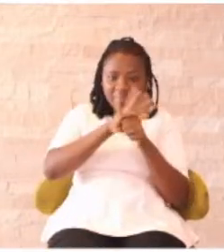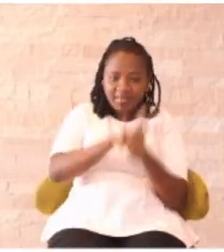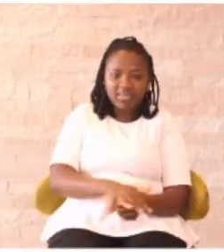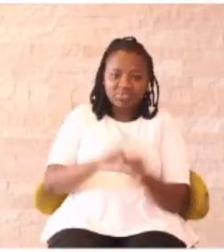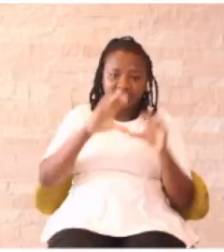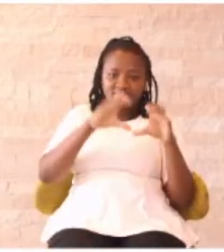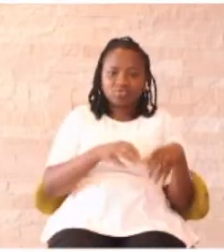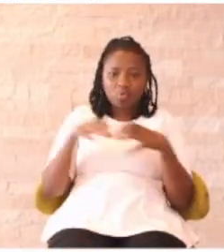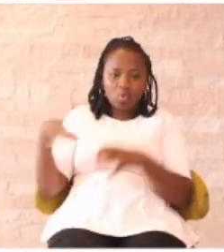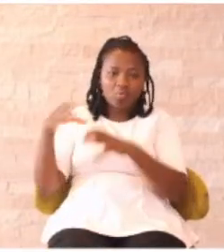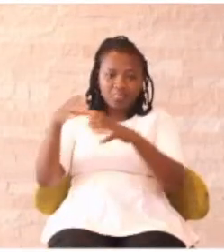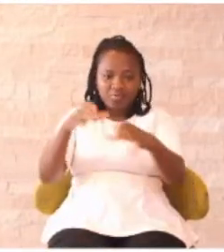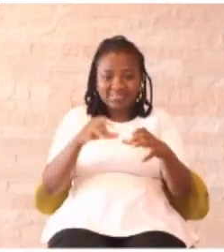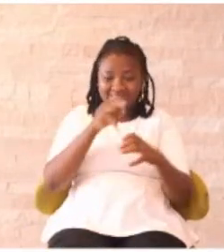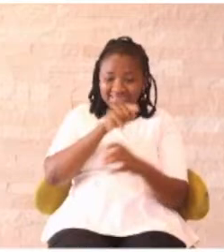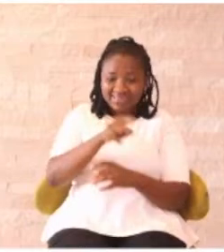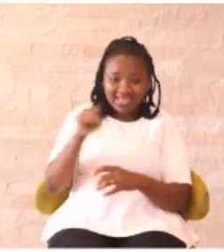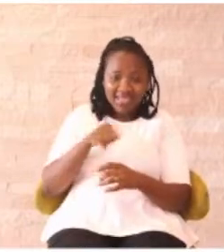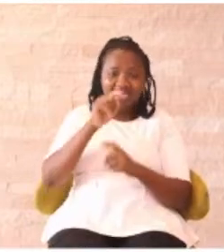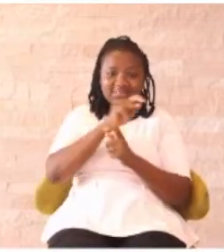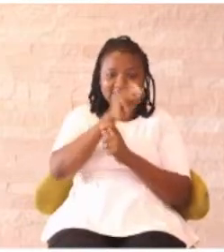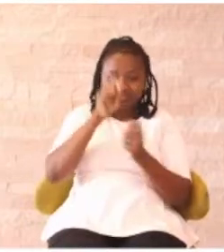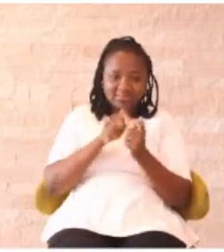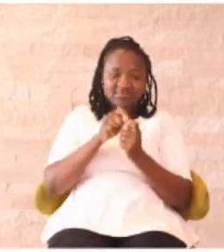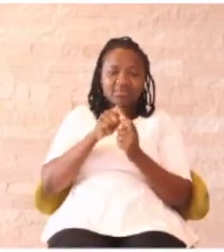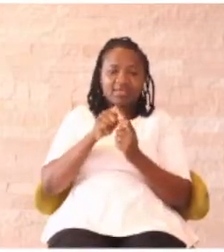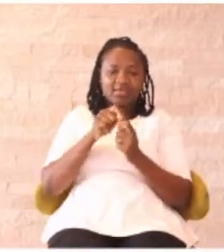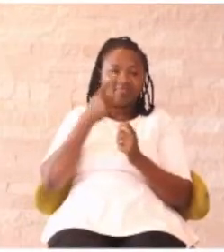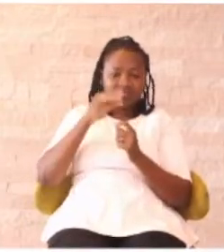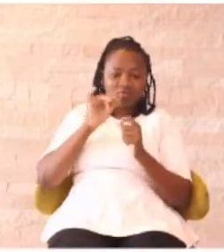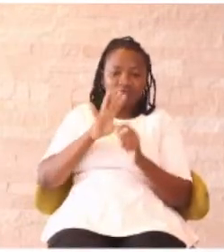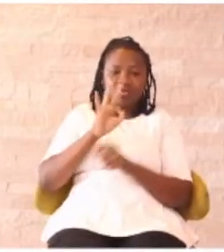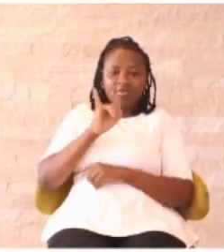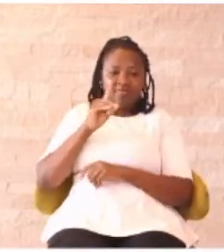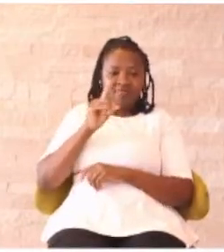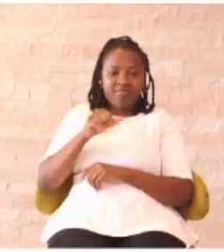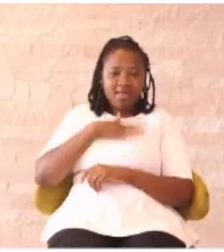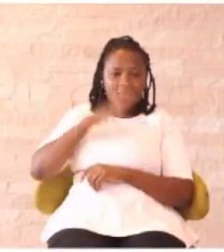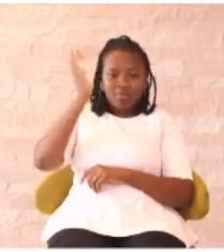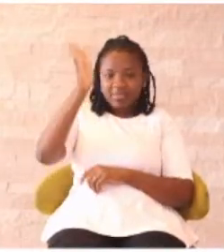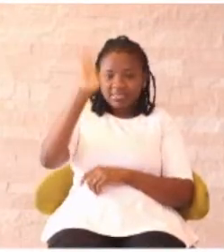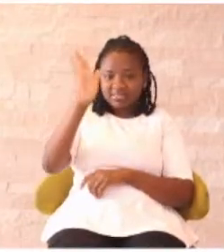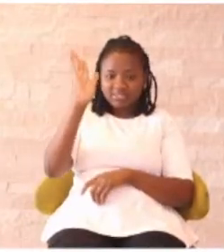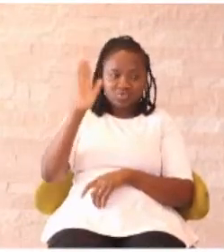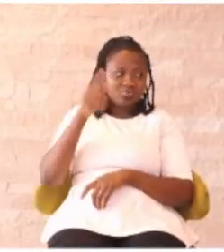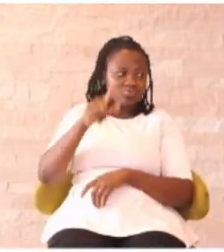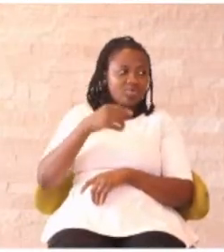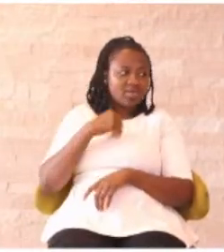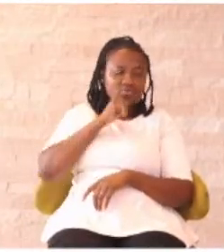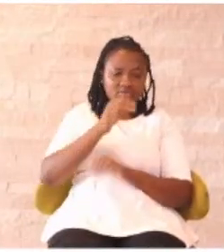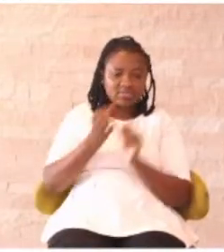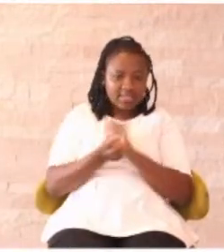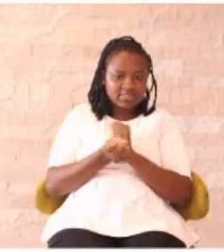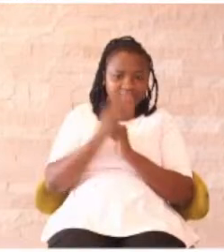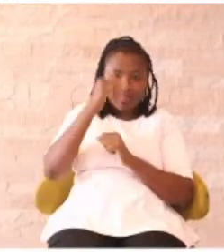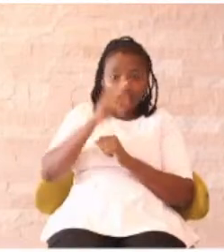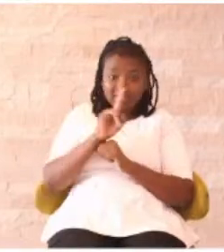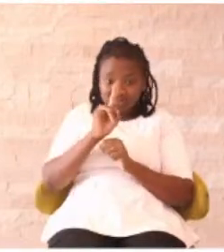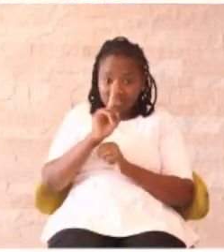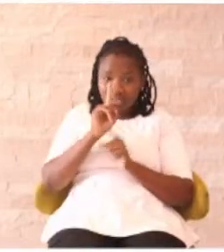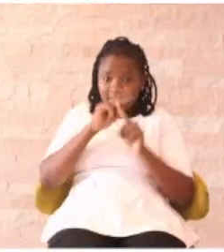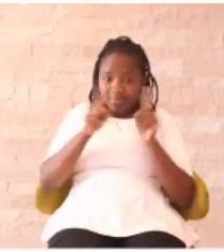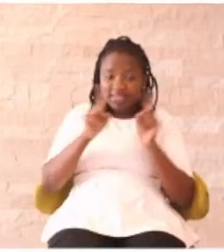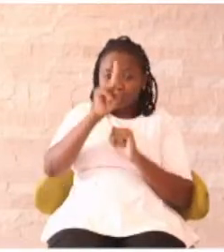communities. Specifically to FIDA, maybe what didn't come out through the presentations is that one of the CBOs that